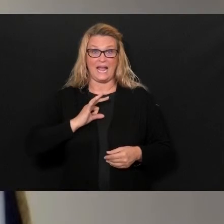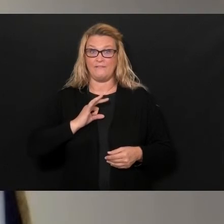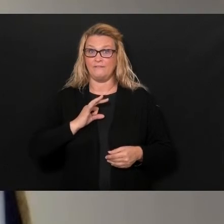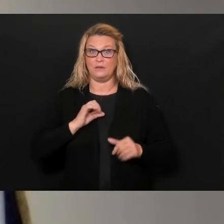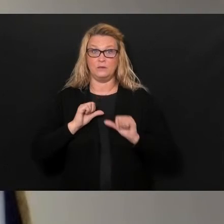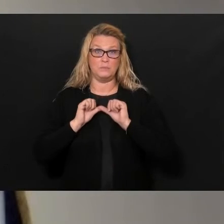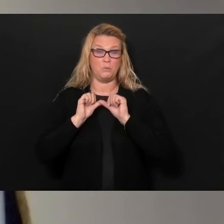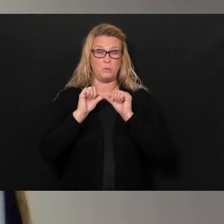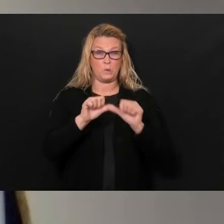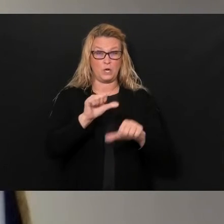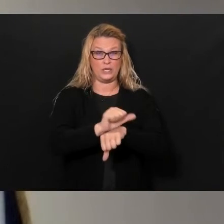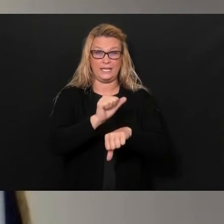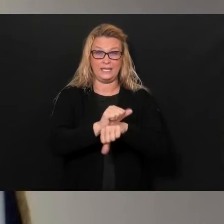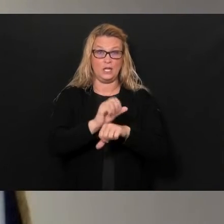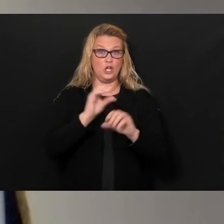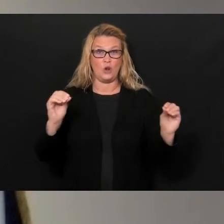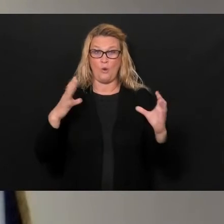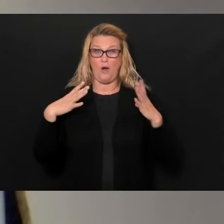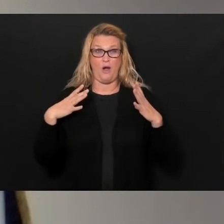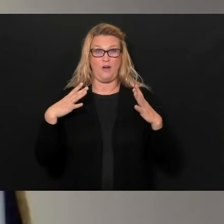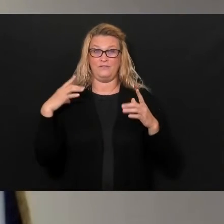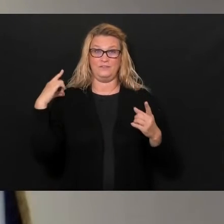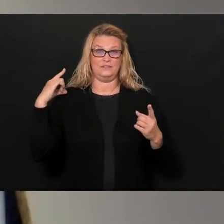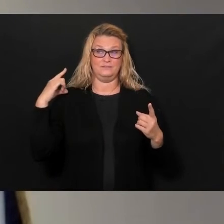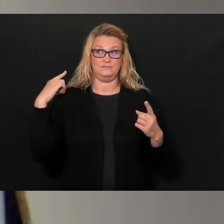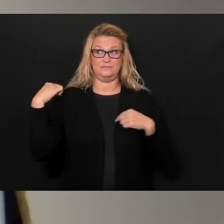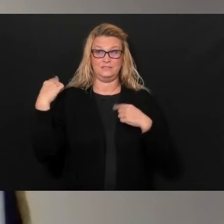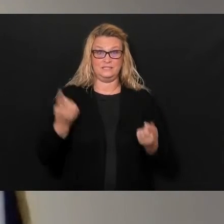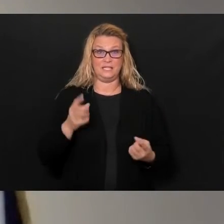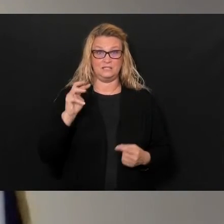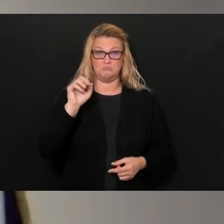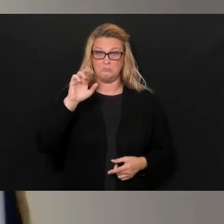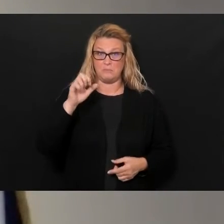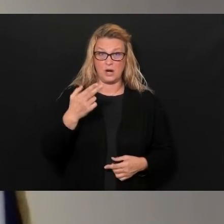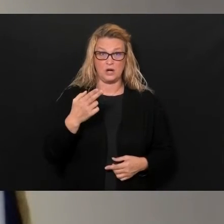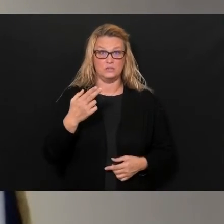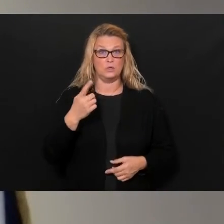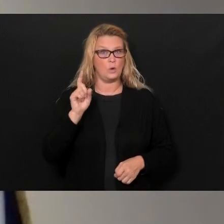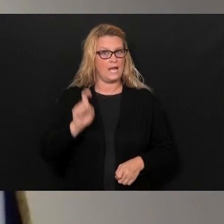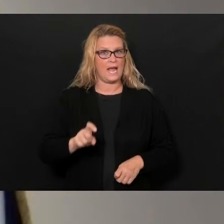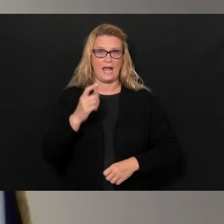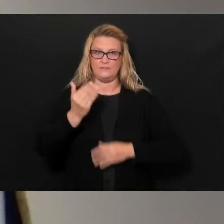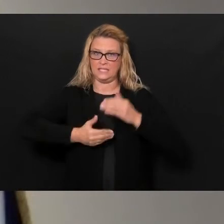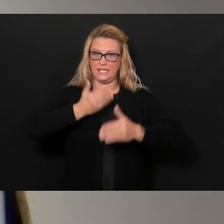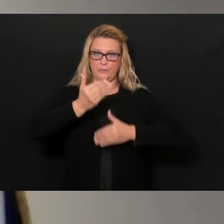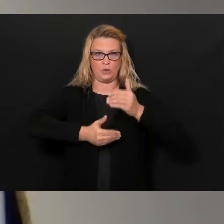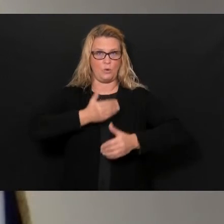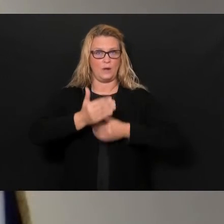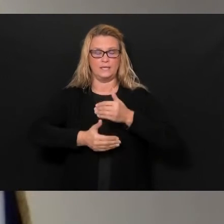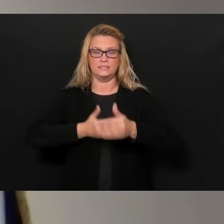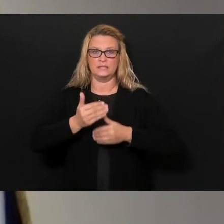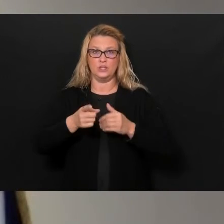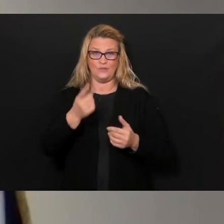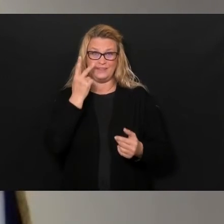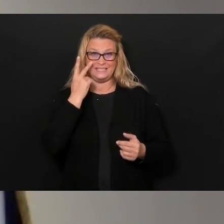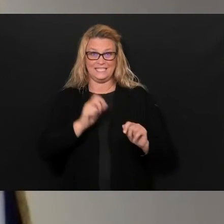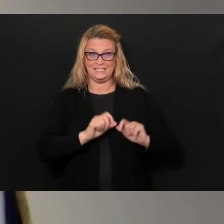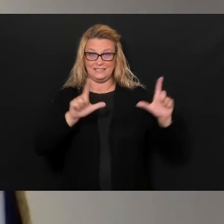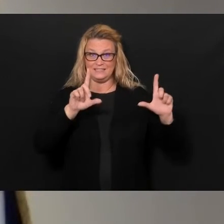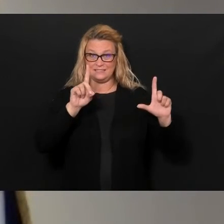March. We have to keep things going. As you've noticed, looking at the dashboard, we've actually had